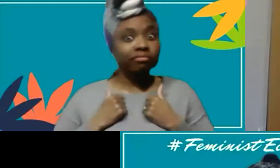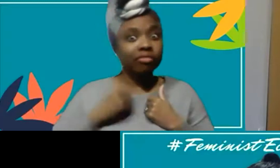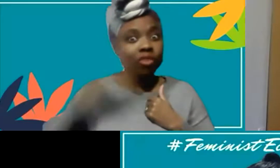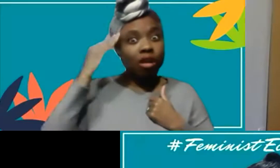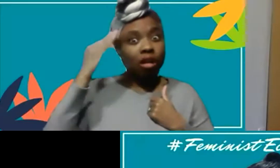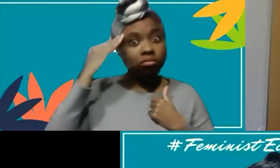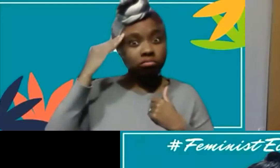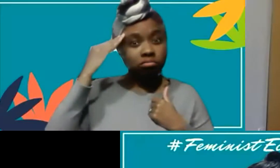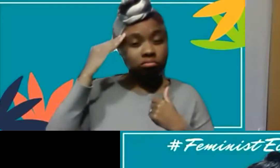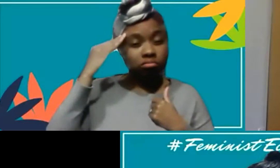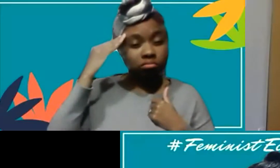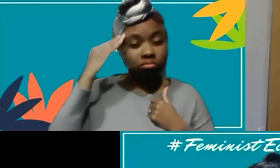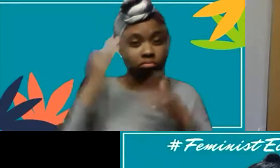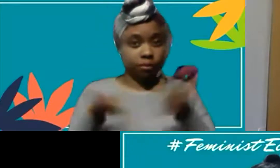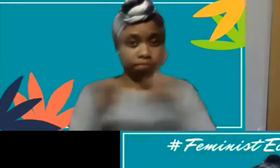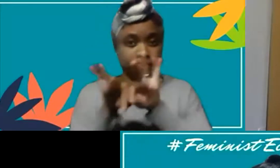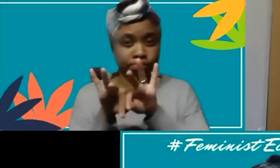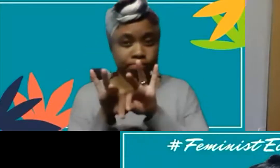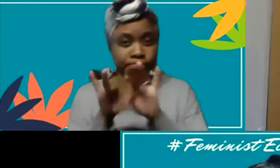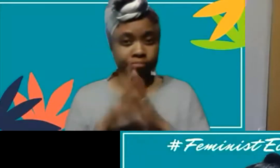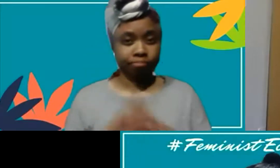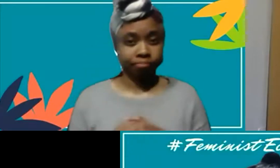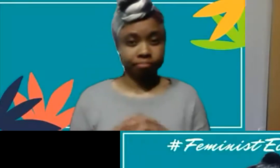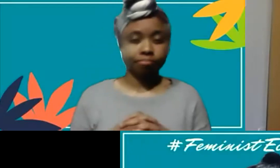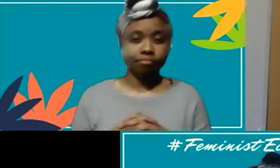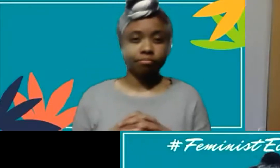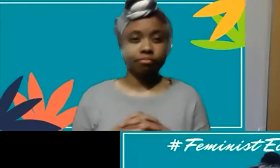is really key. You brought out